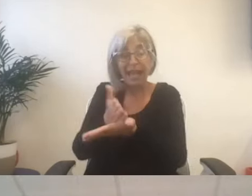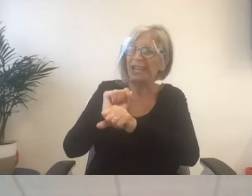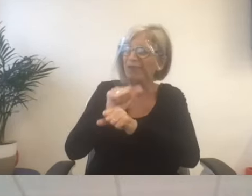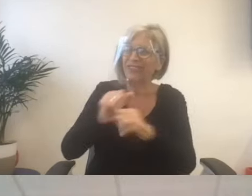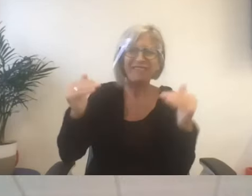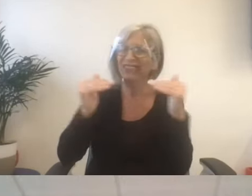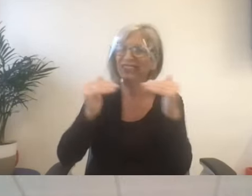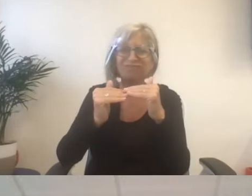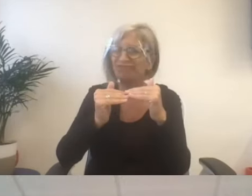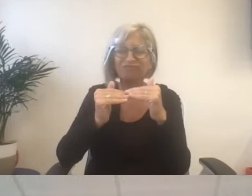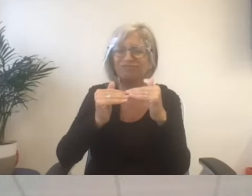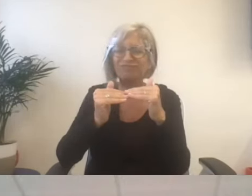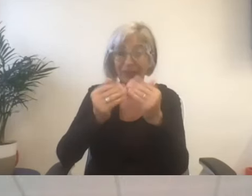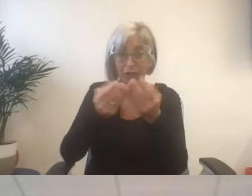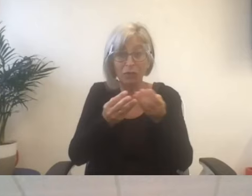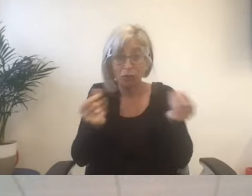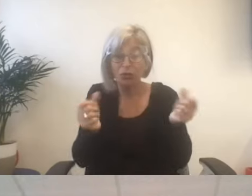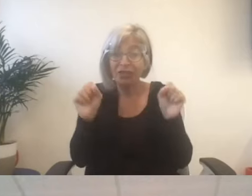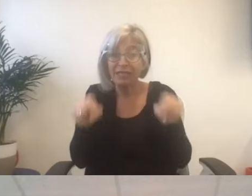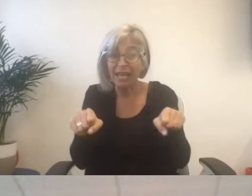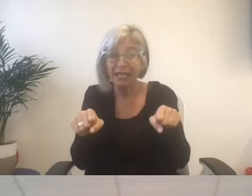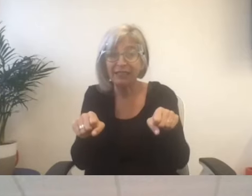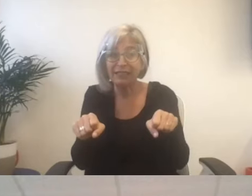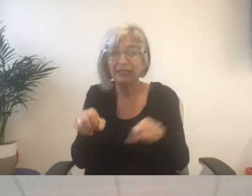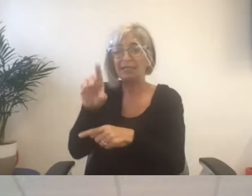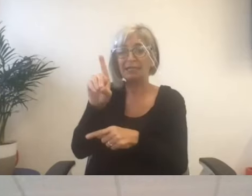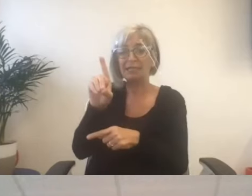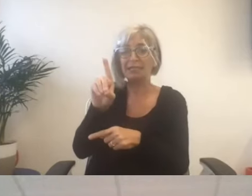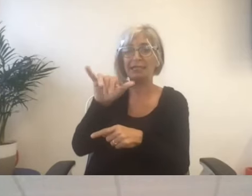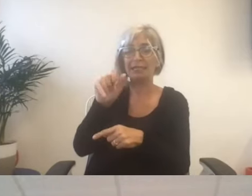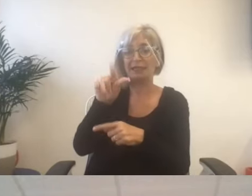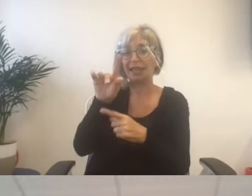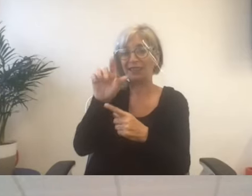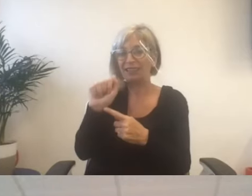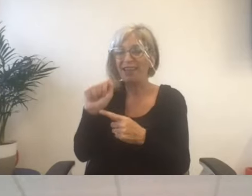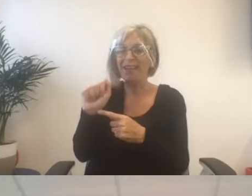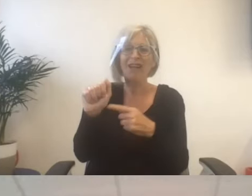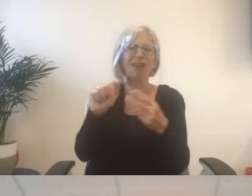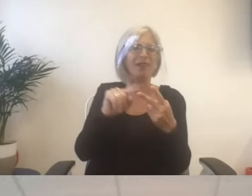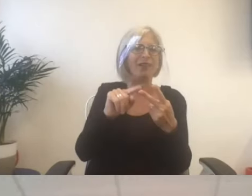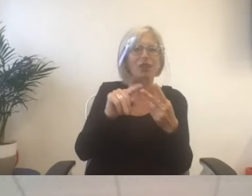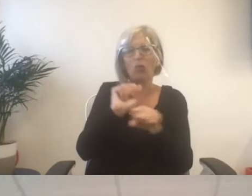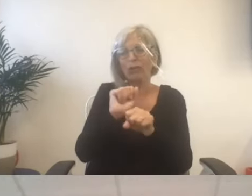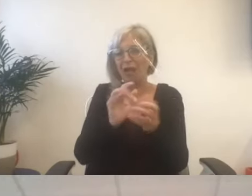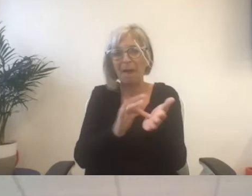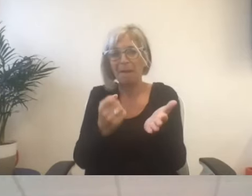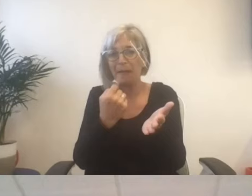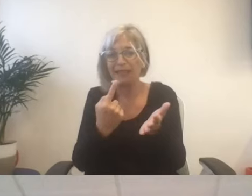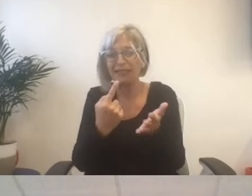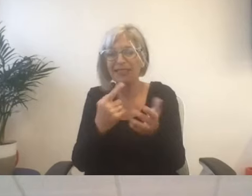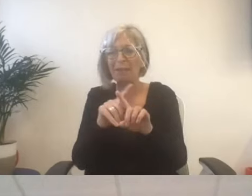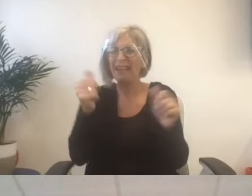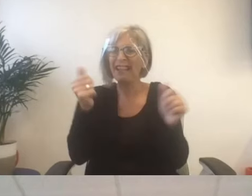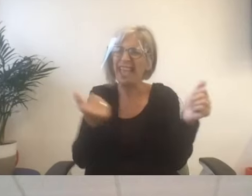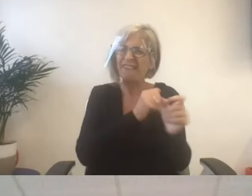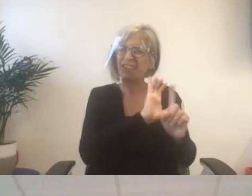job. Sure, there's a solution for that. There's dyslexic fonts. There are input devices that work for Parkinson's, but you need one for every condition,